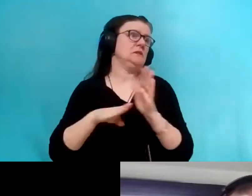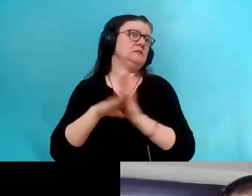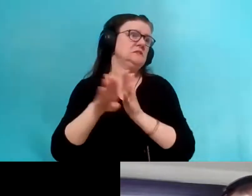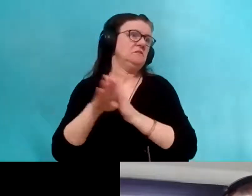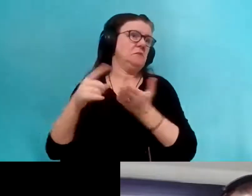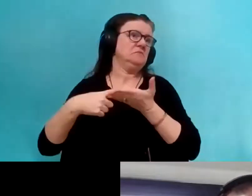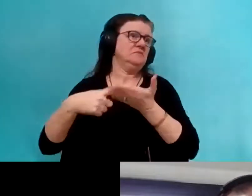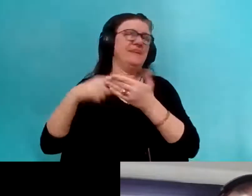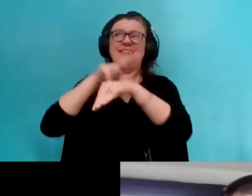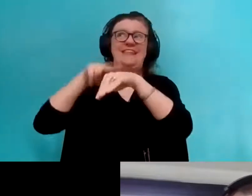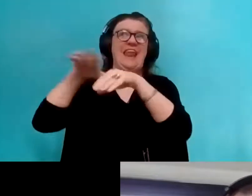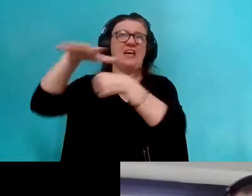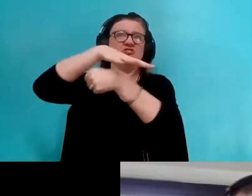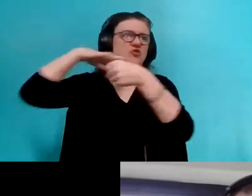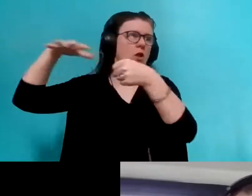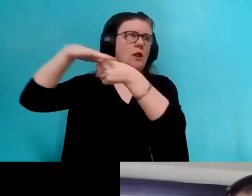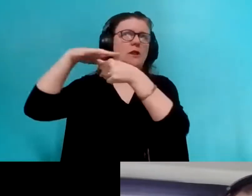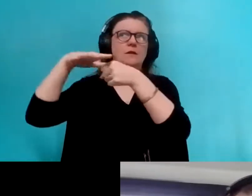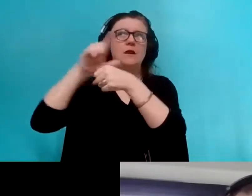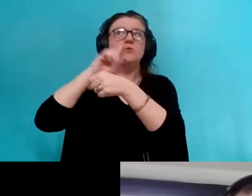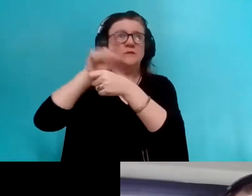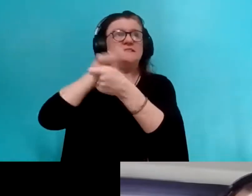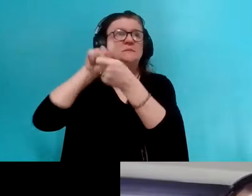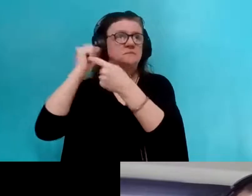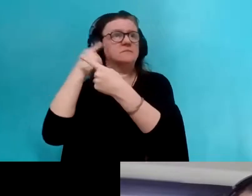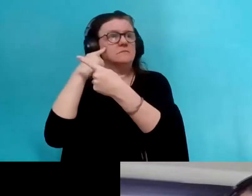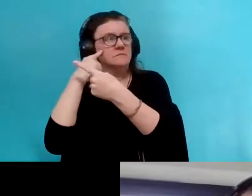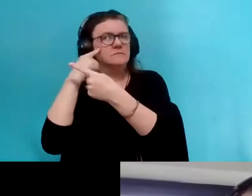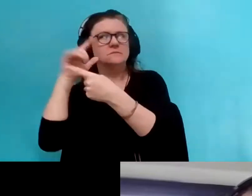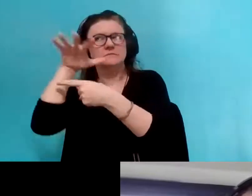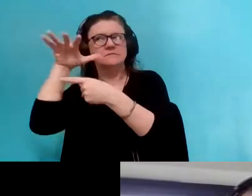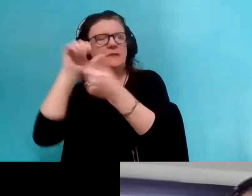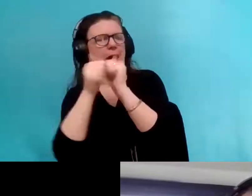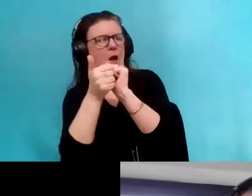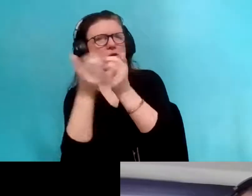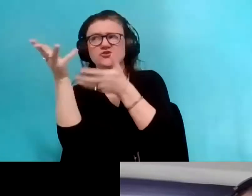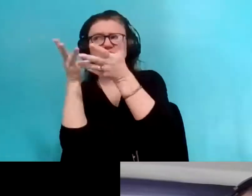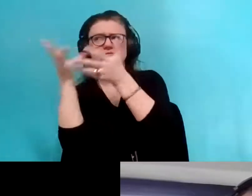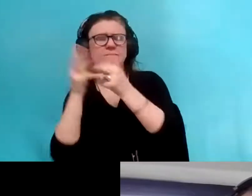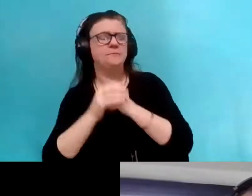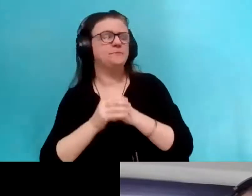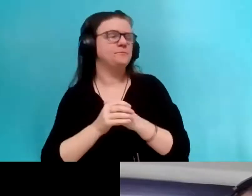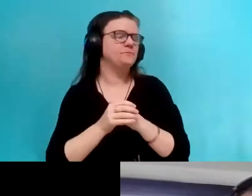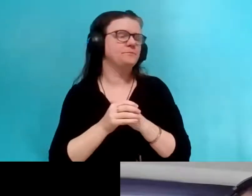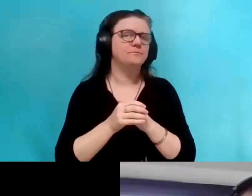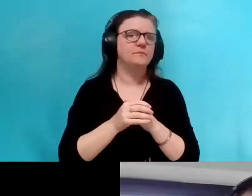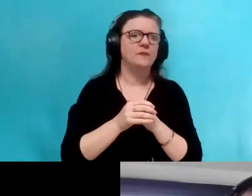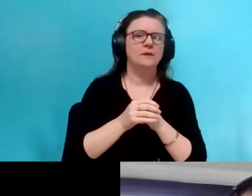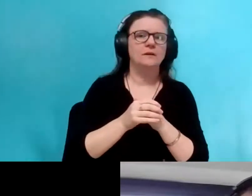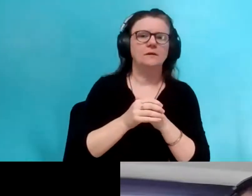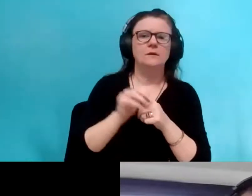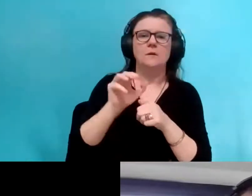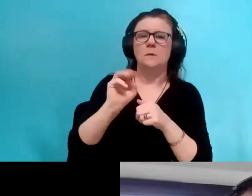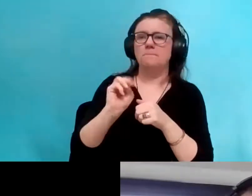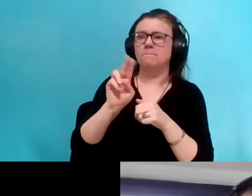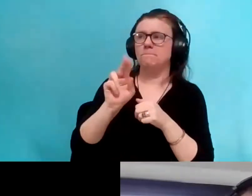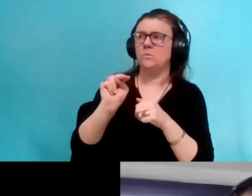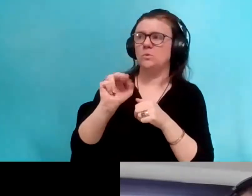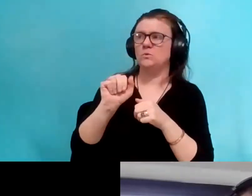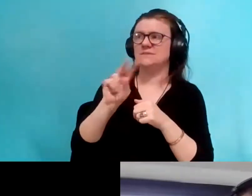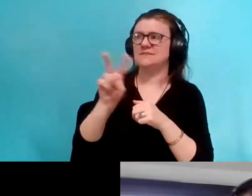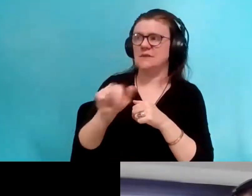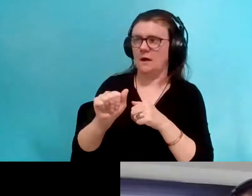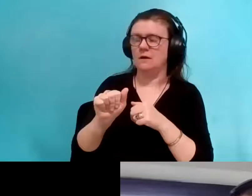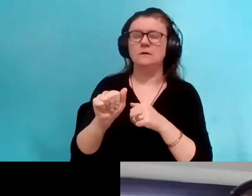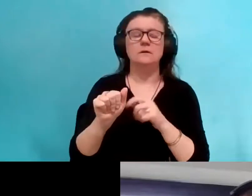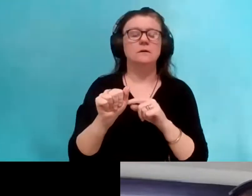at the national level, I guess, particularly with government? The way we are doing it, that we are trying to